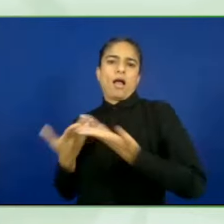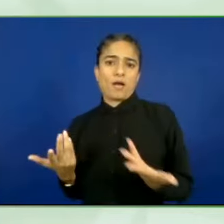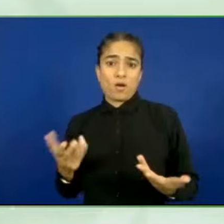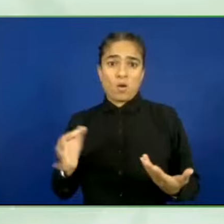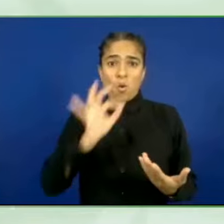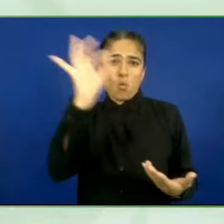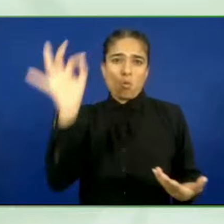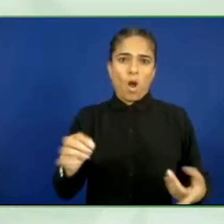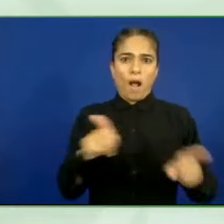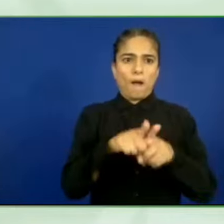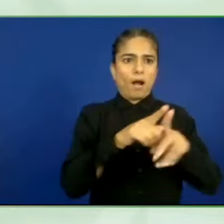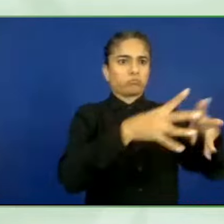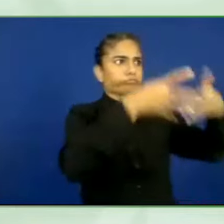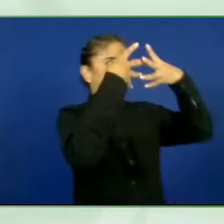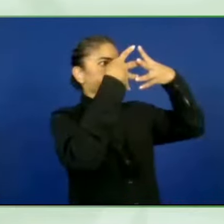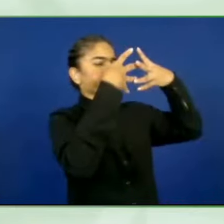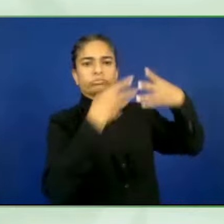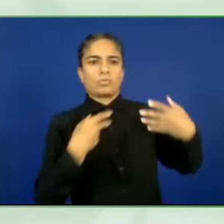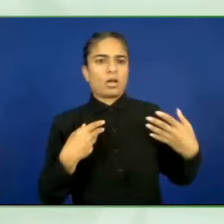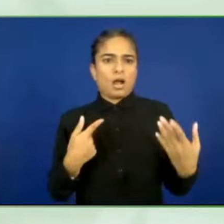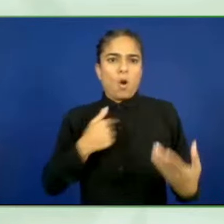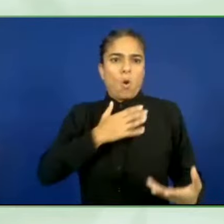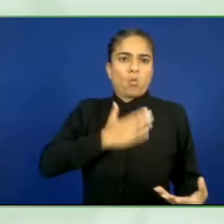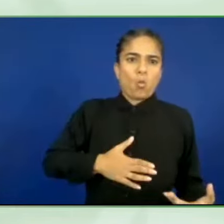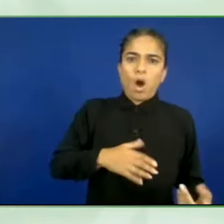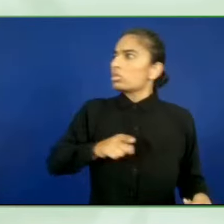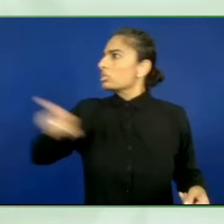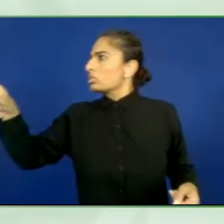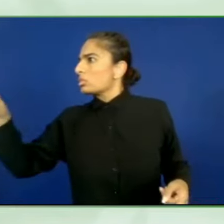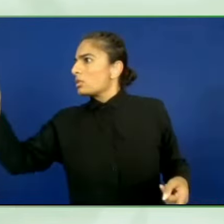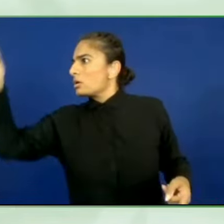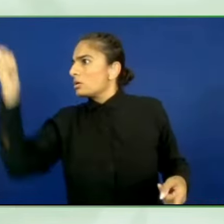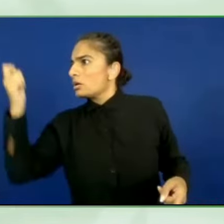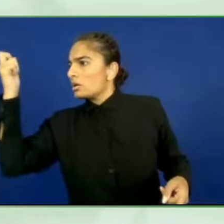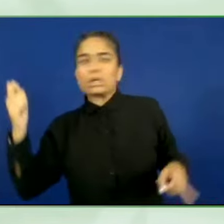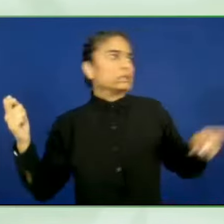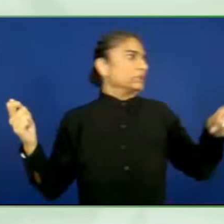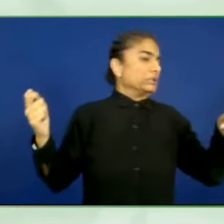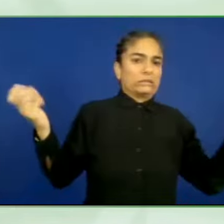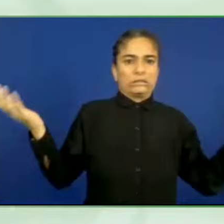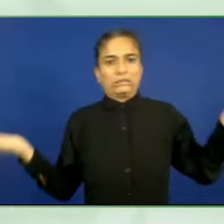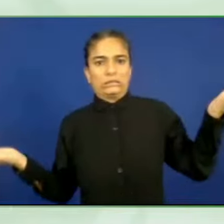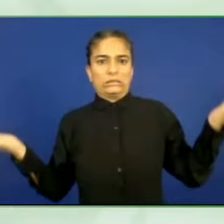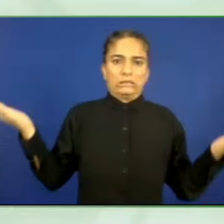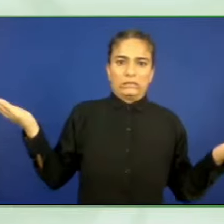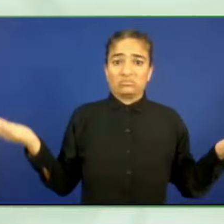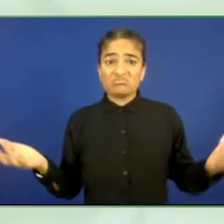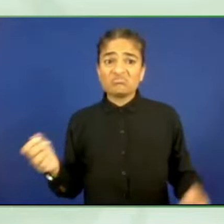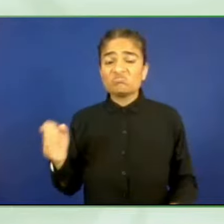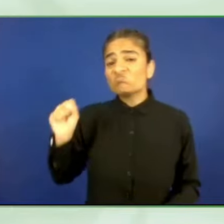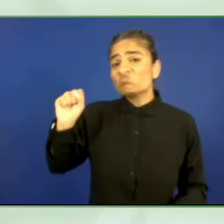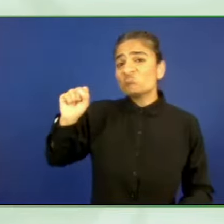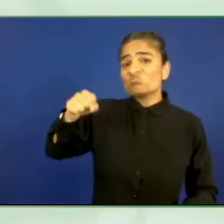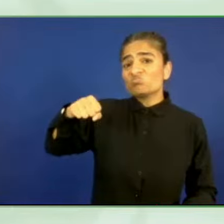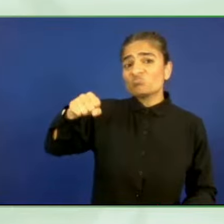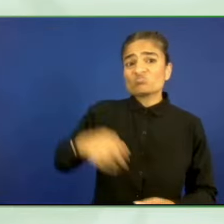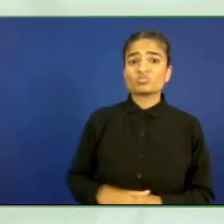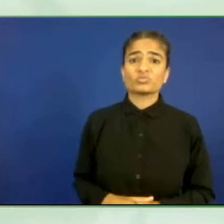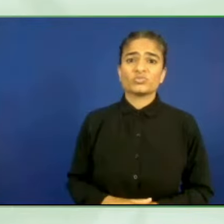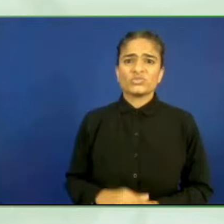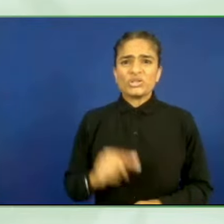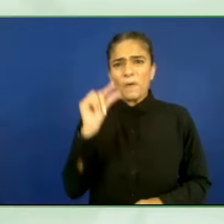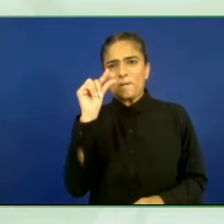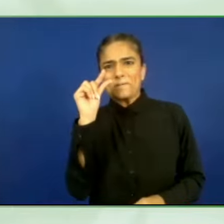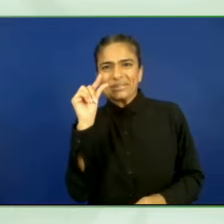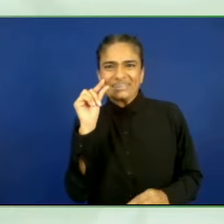Well, it is because to me it's a little bit of a lie, because from my understanding of the department is